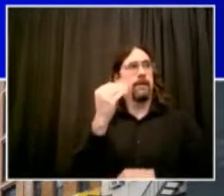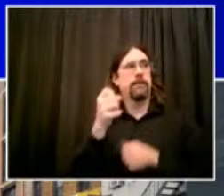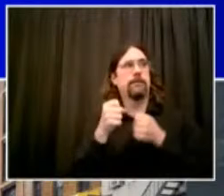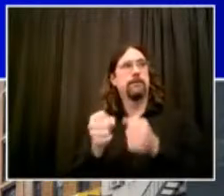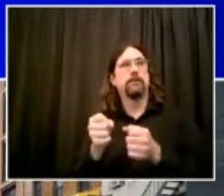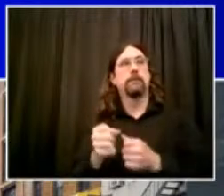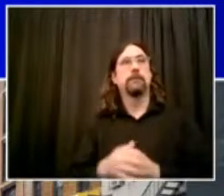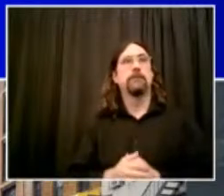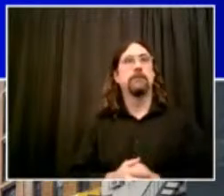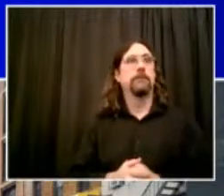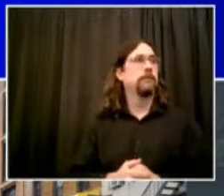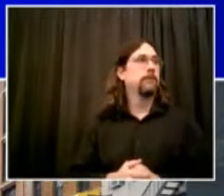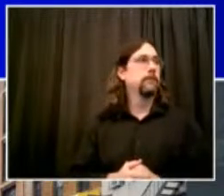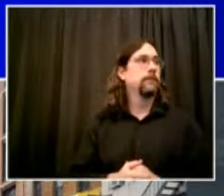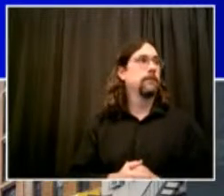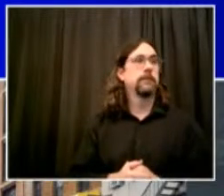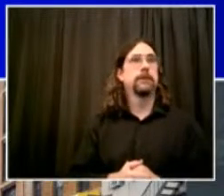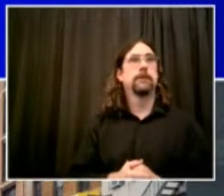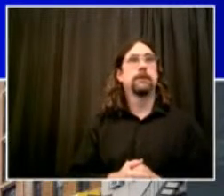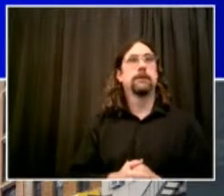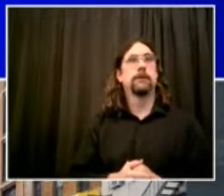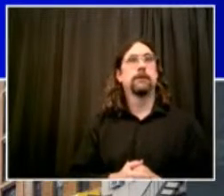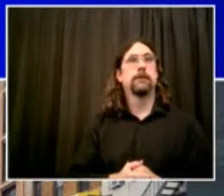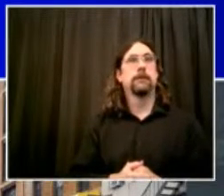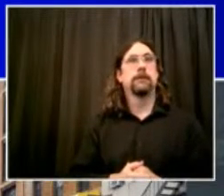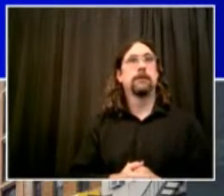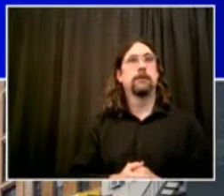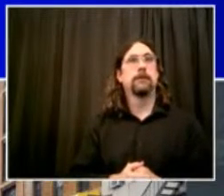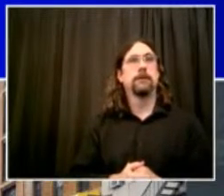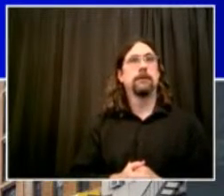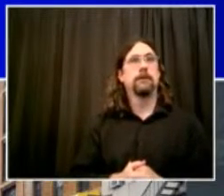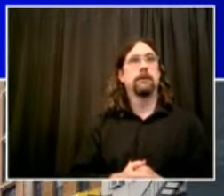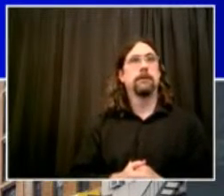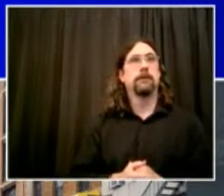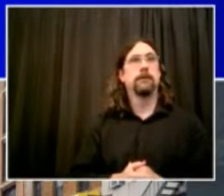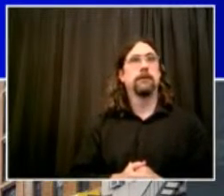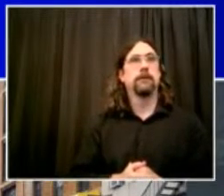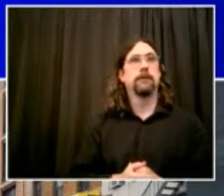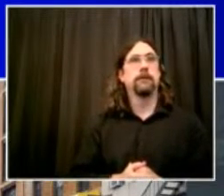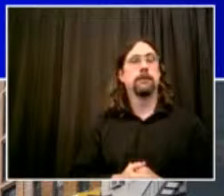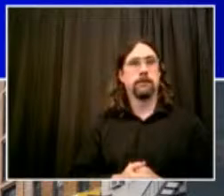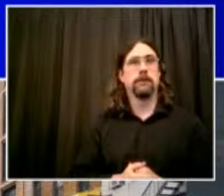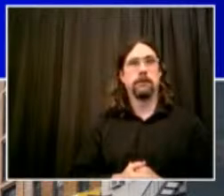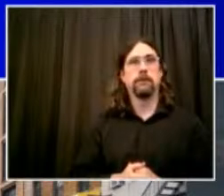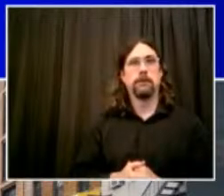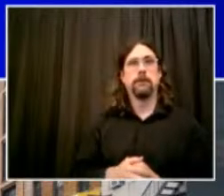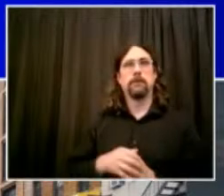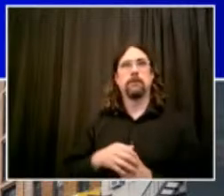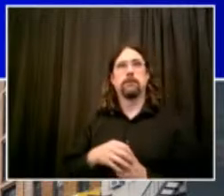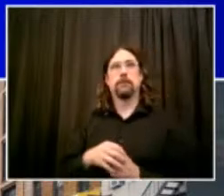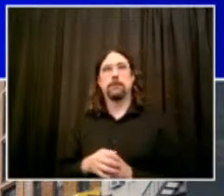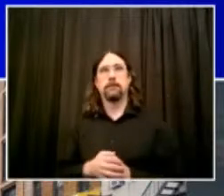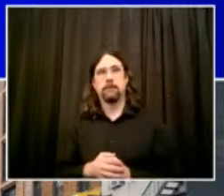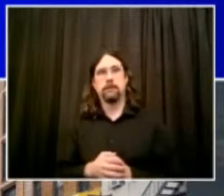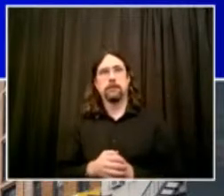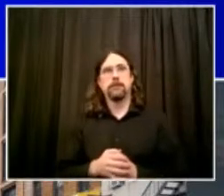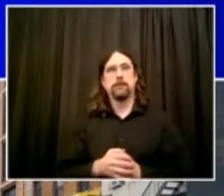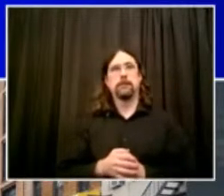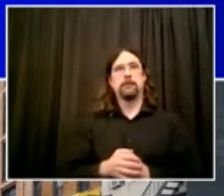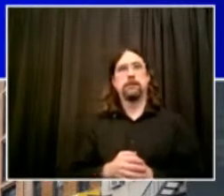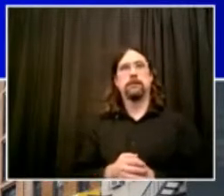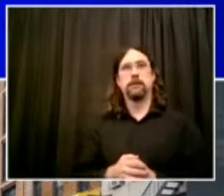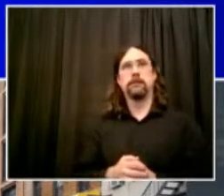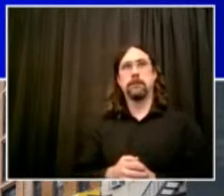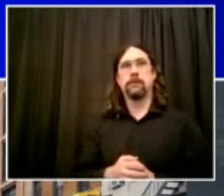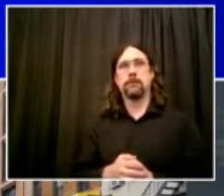the crisis we're in, we have to make it easier for people to get around. They will launch between June and October. It'll be a 1-year trial basis for each